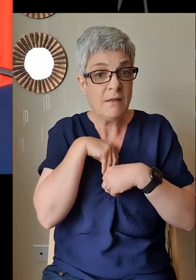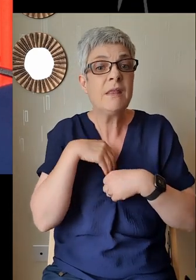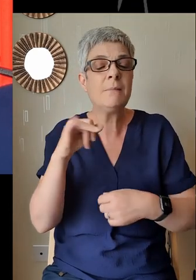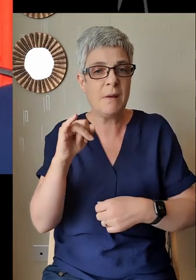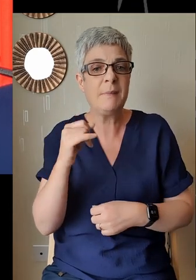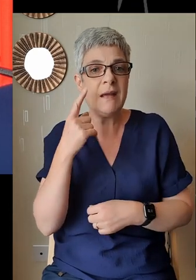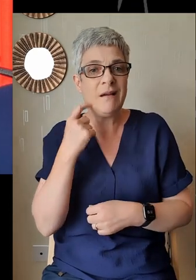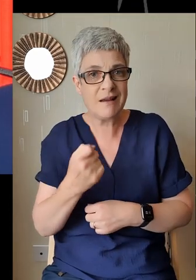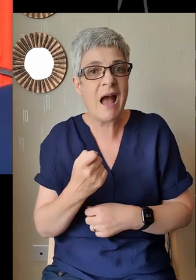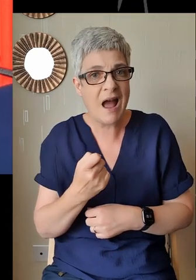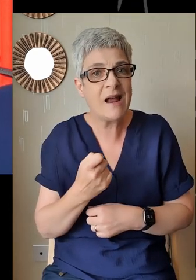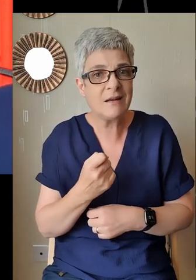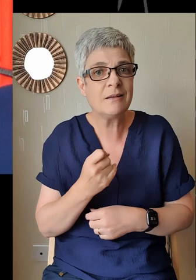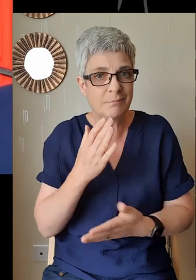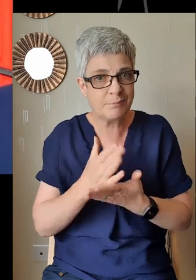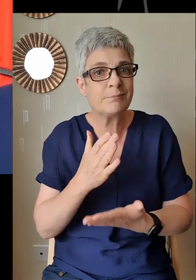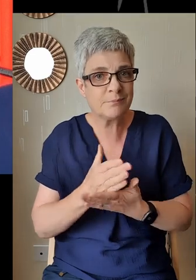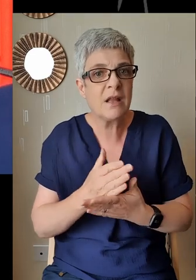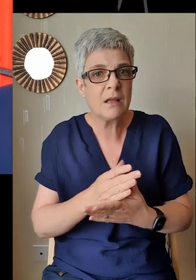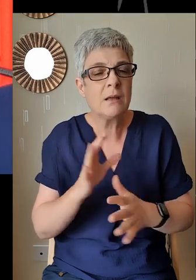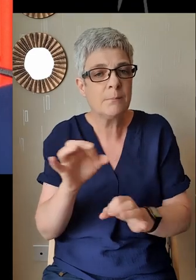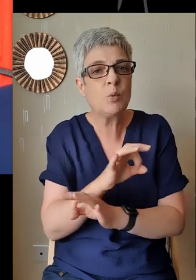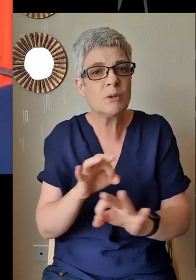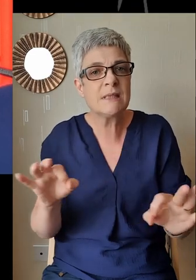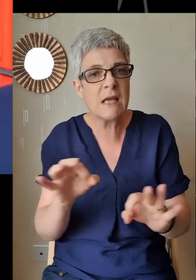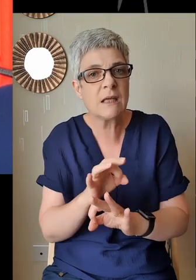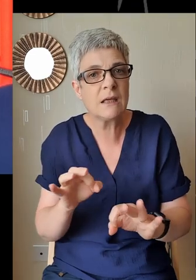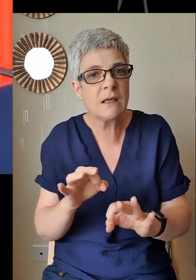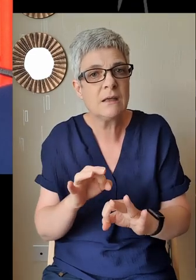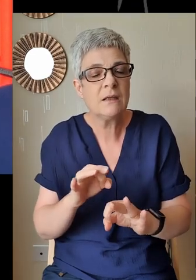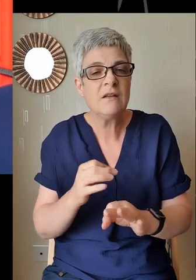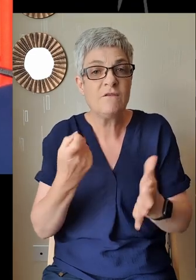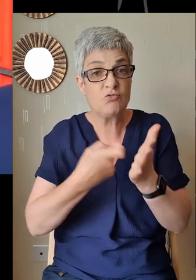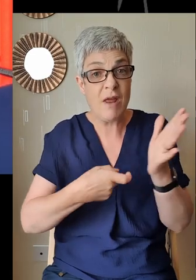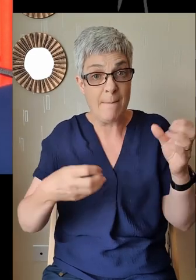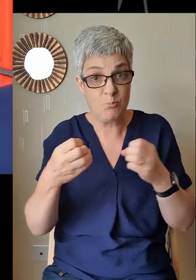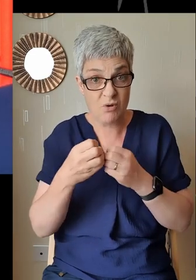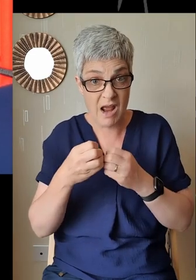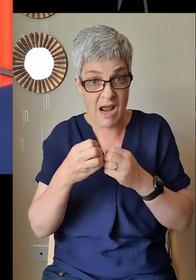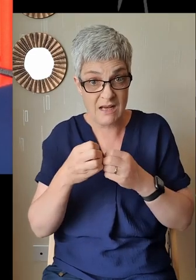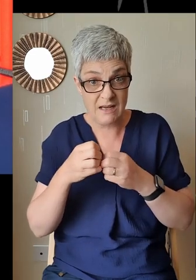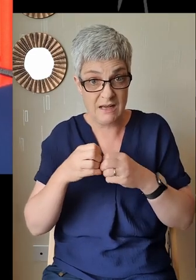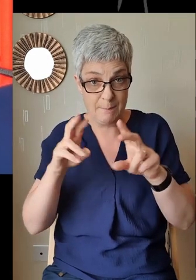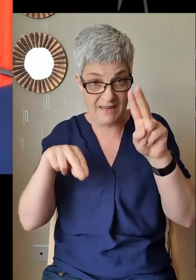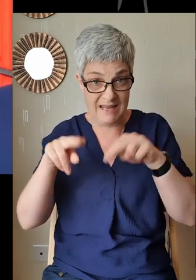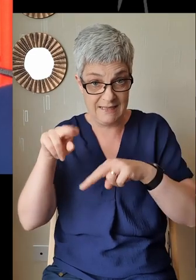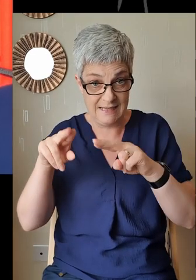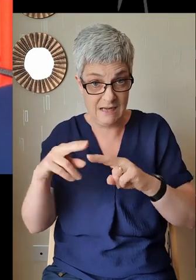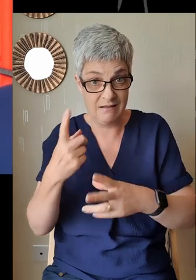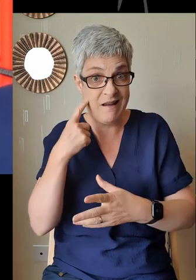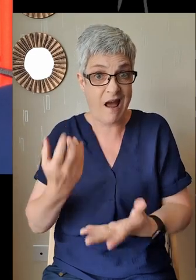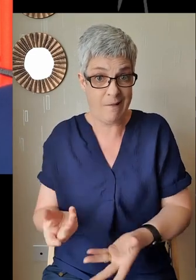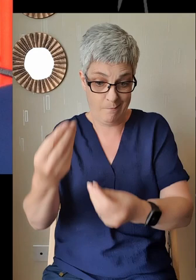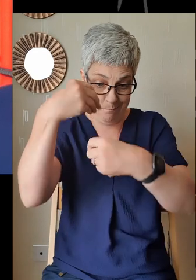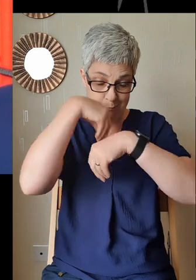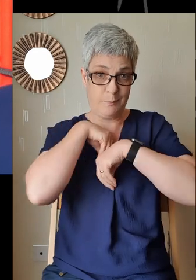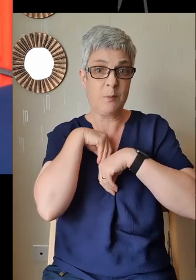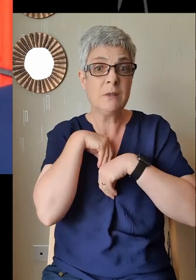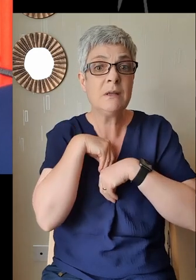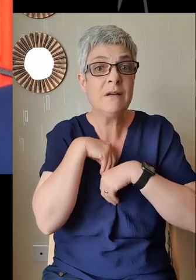some decent music. Maybe if the spirit of Rembrandt could come and be in me, and I could maybe paint a